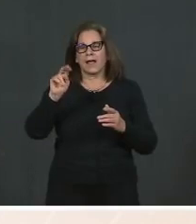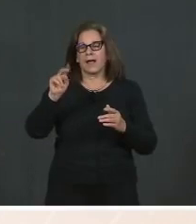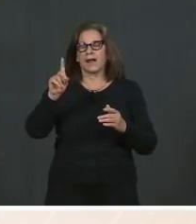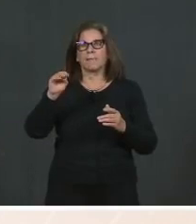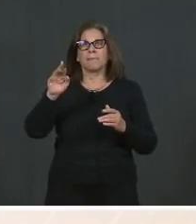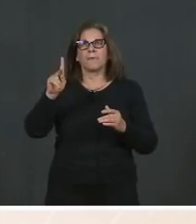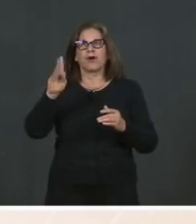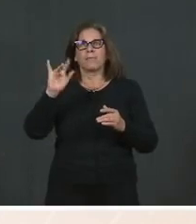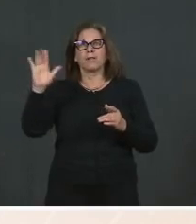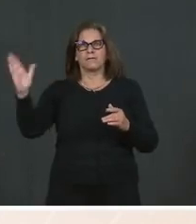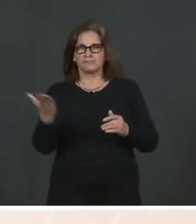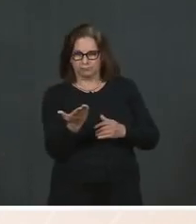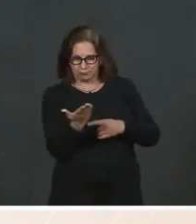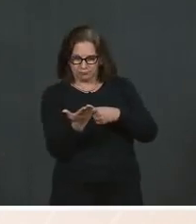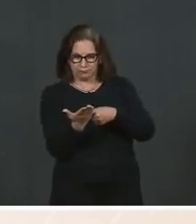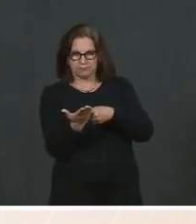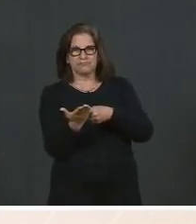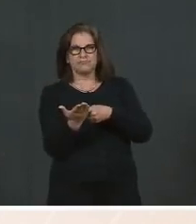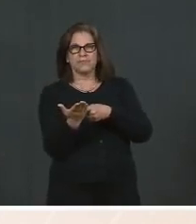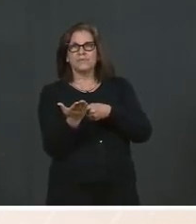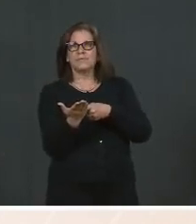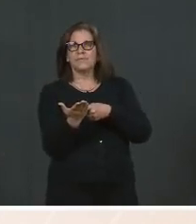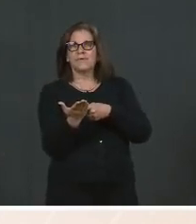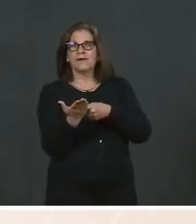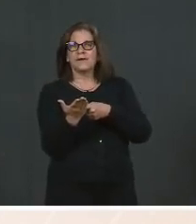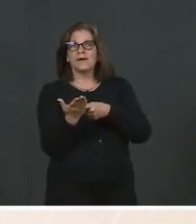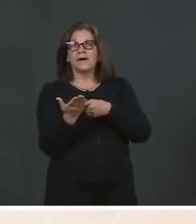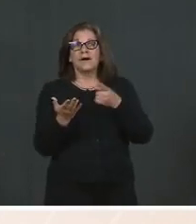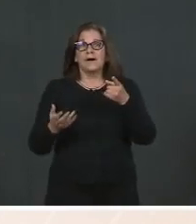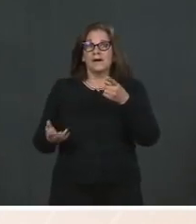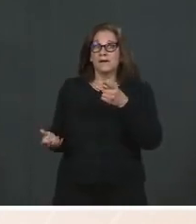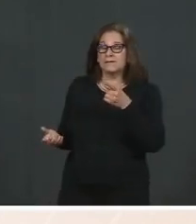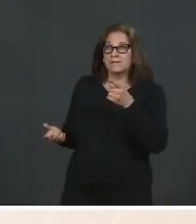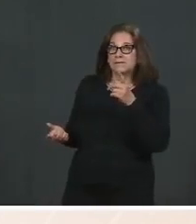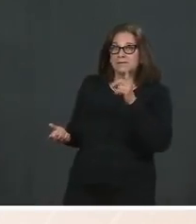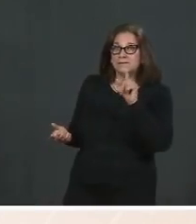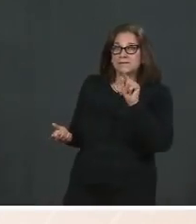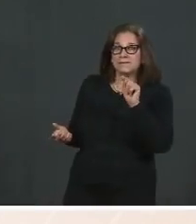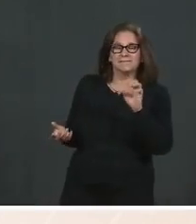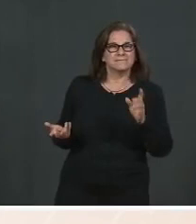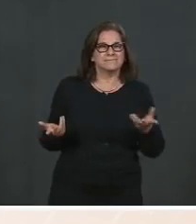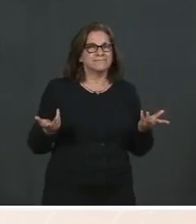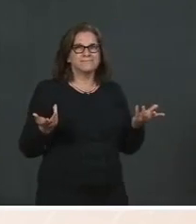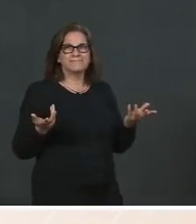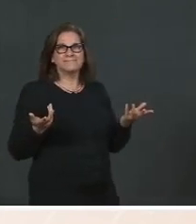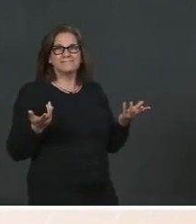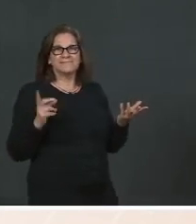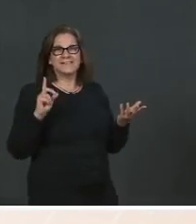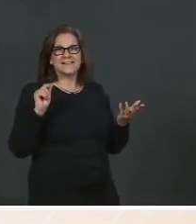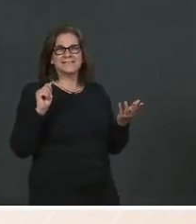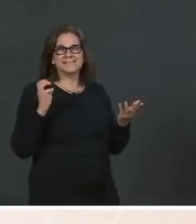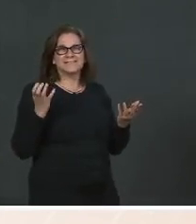don't have any update on it other than to convey that this bill is an opportunity to put in place a number of the actions that